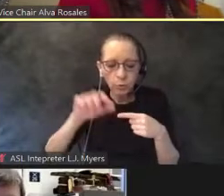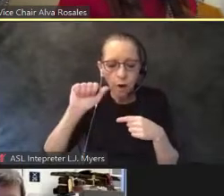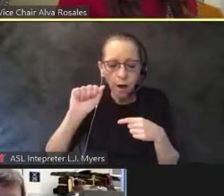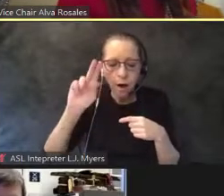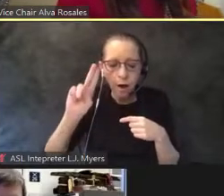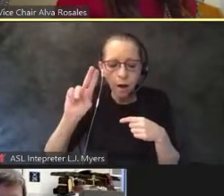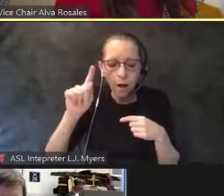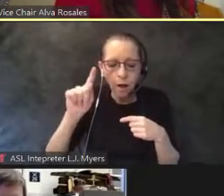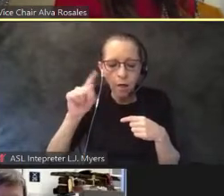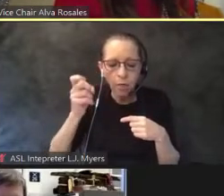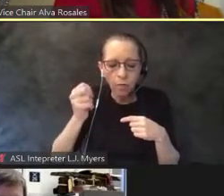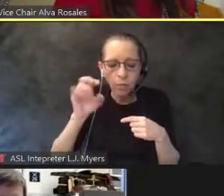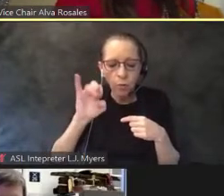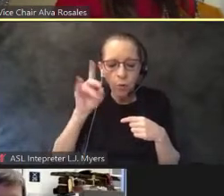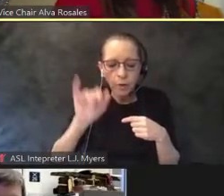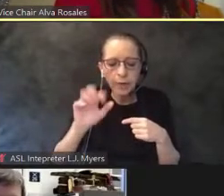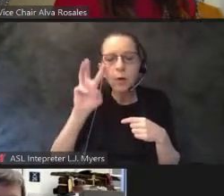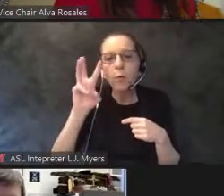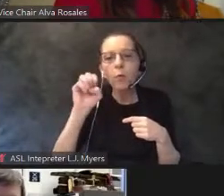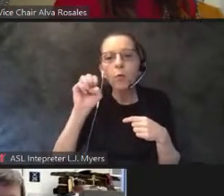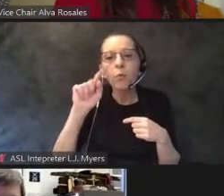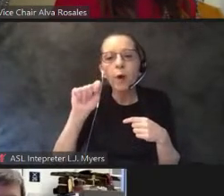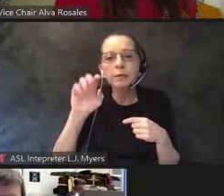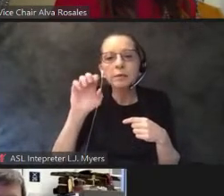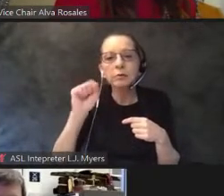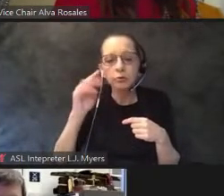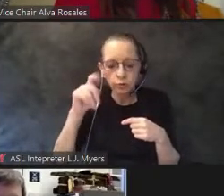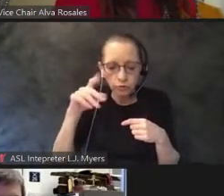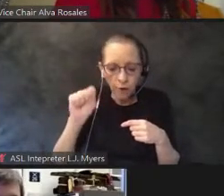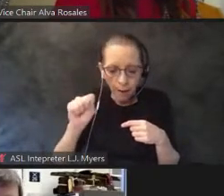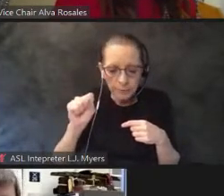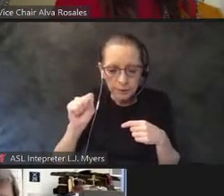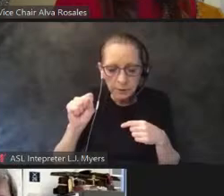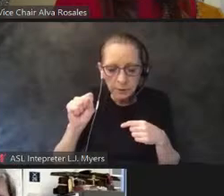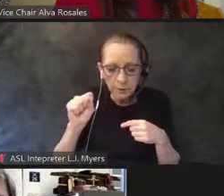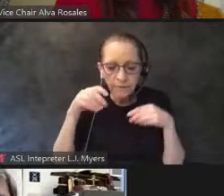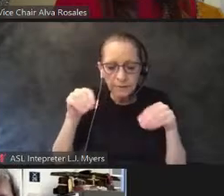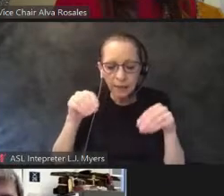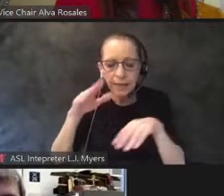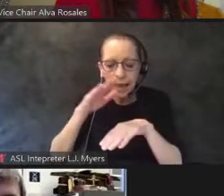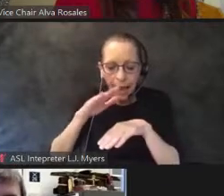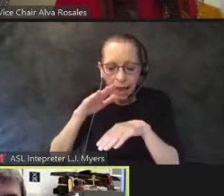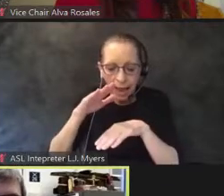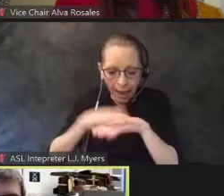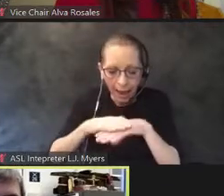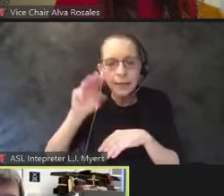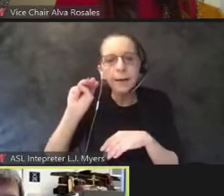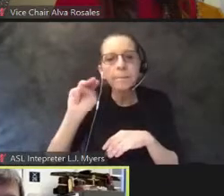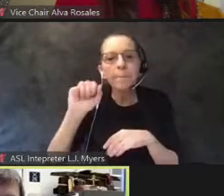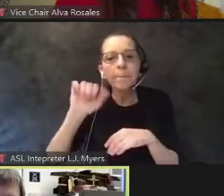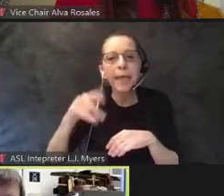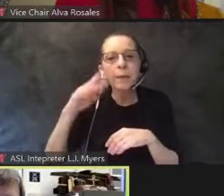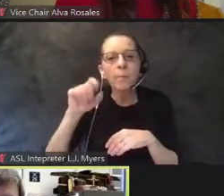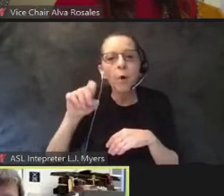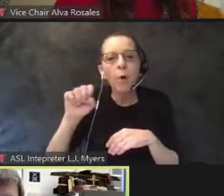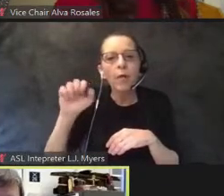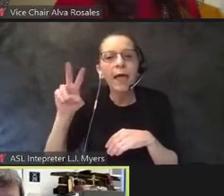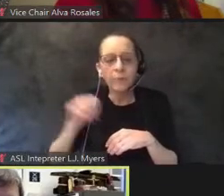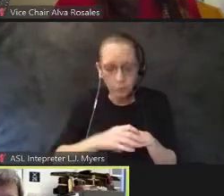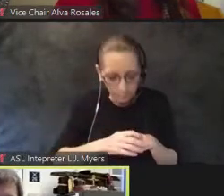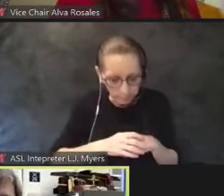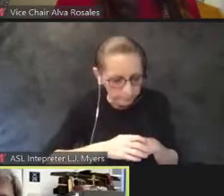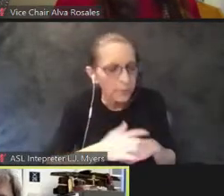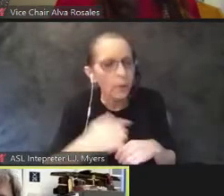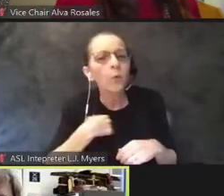along Maple Avenue. Bill Mooney. Thank you. Staff recommends the approval of an